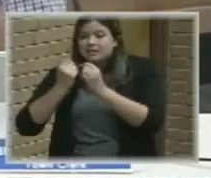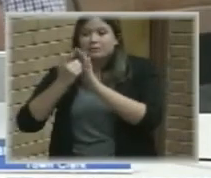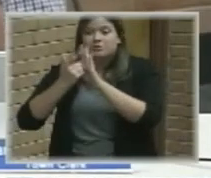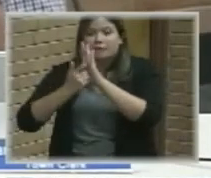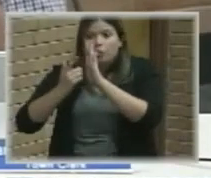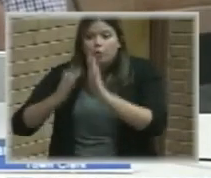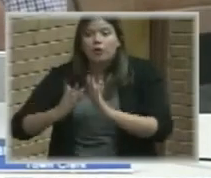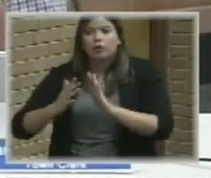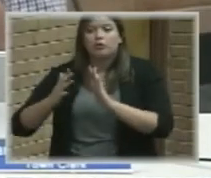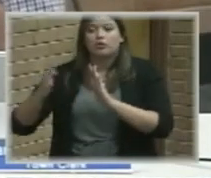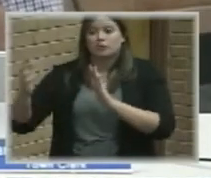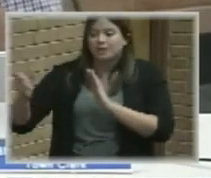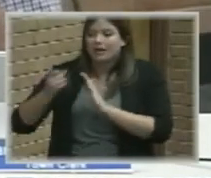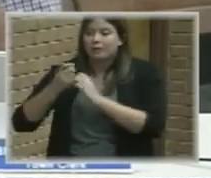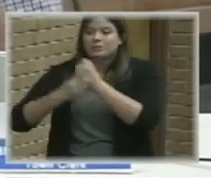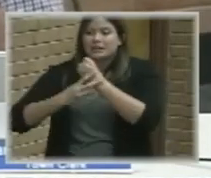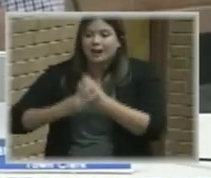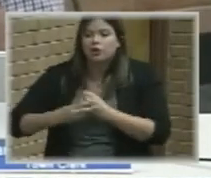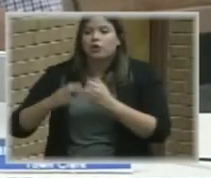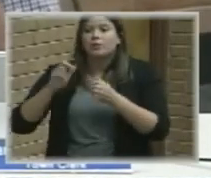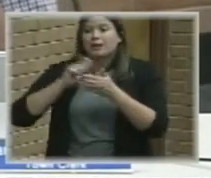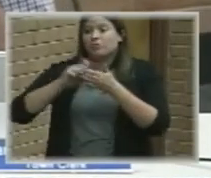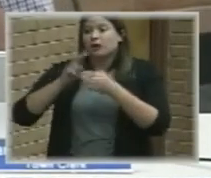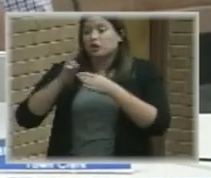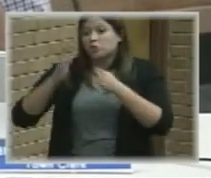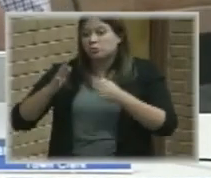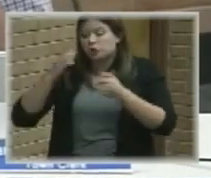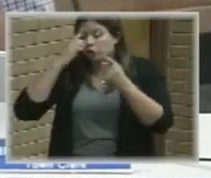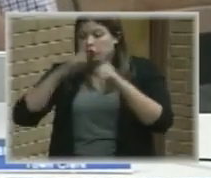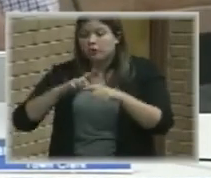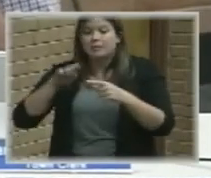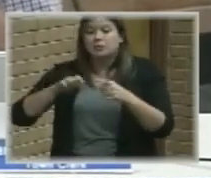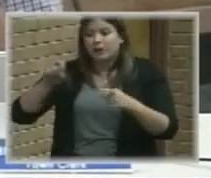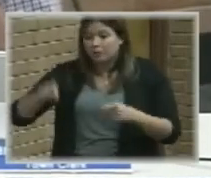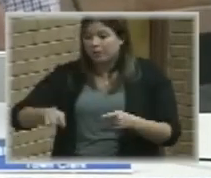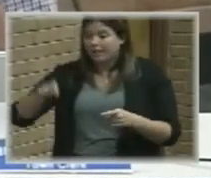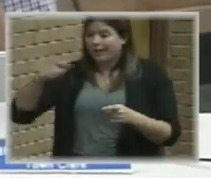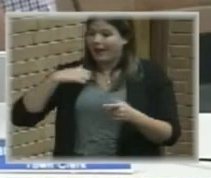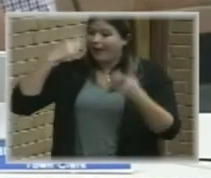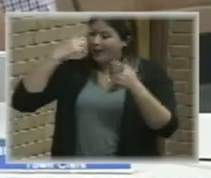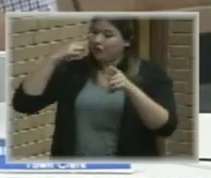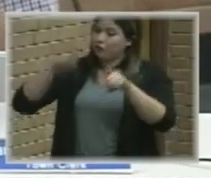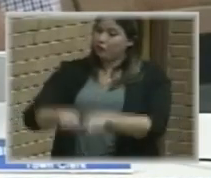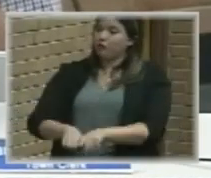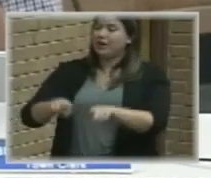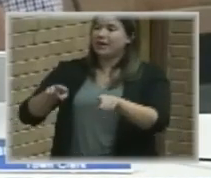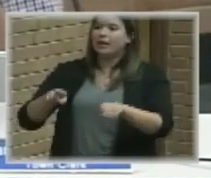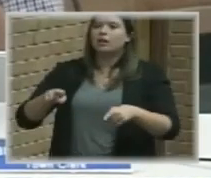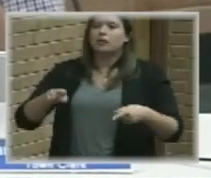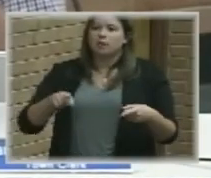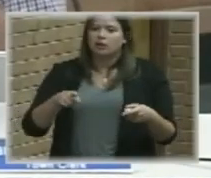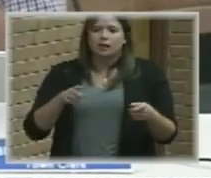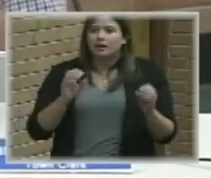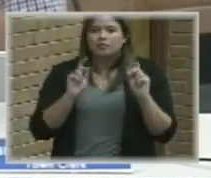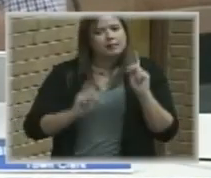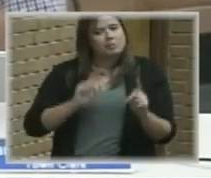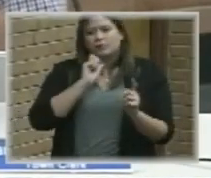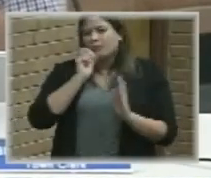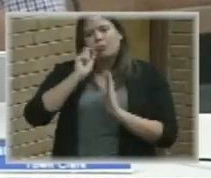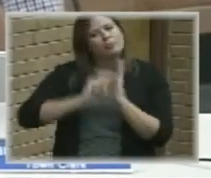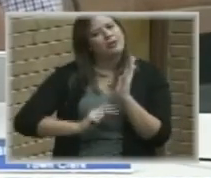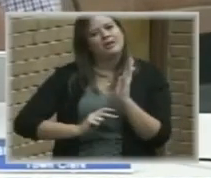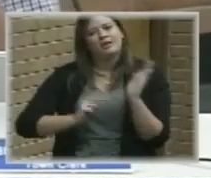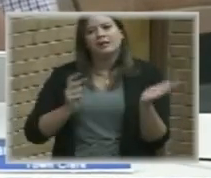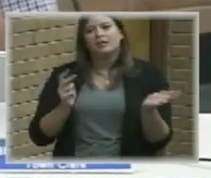retainer that have written user agreements that you clicked through when you signed up for your account and inevitably did not read,